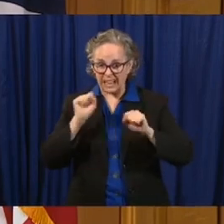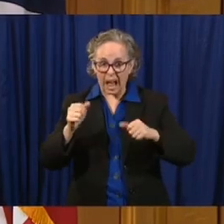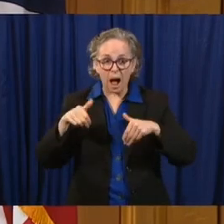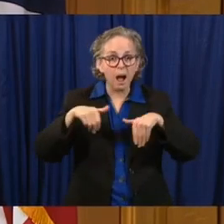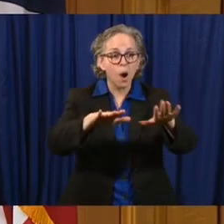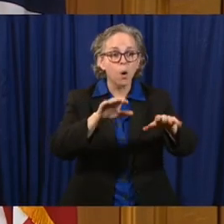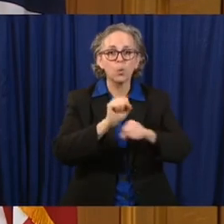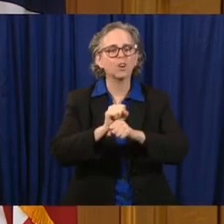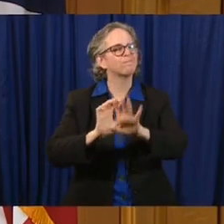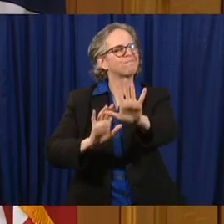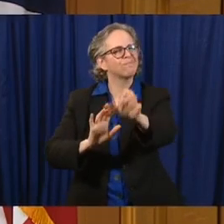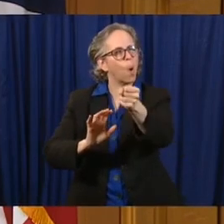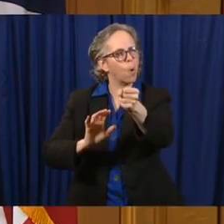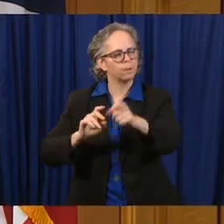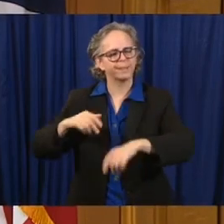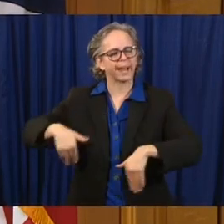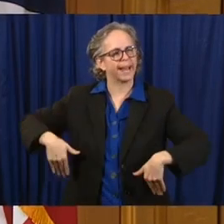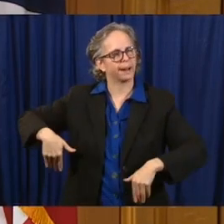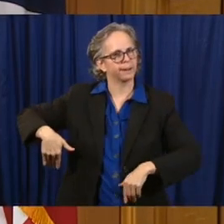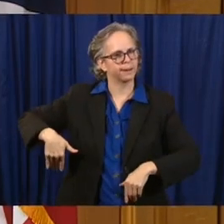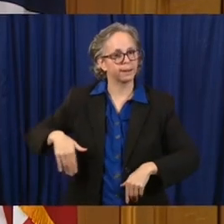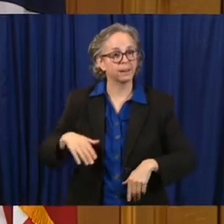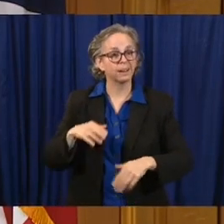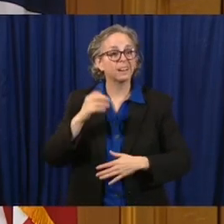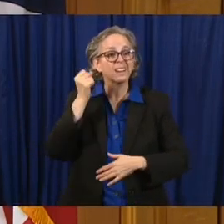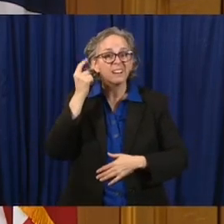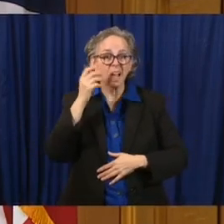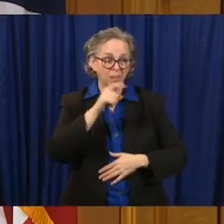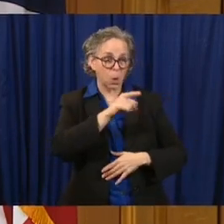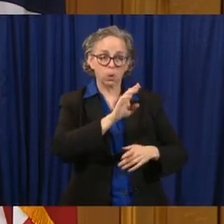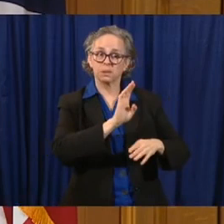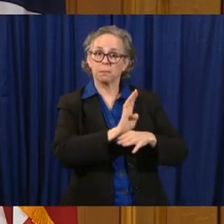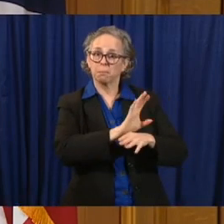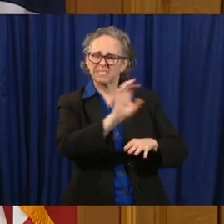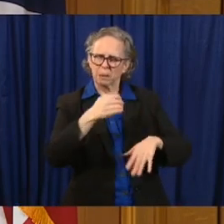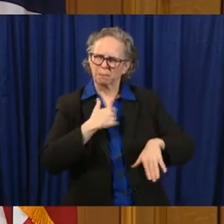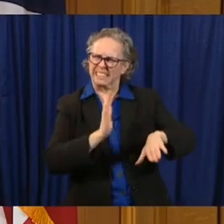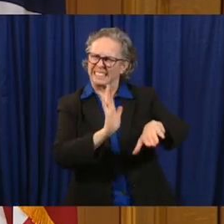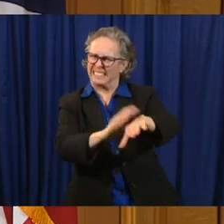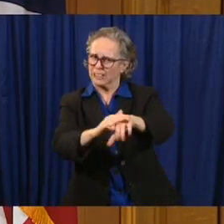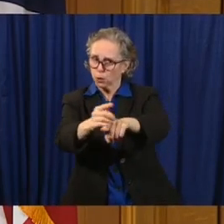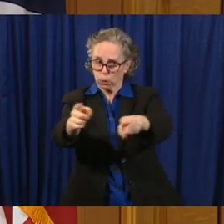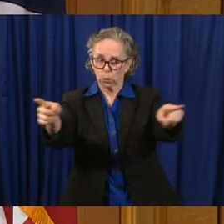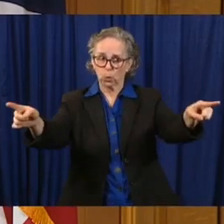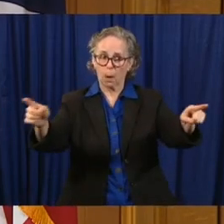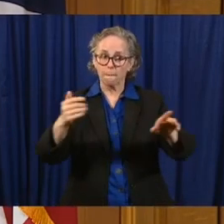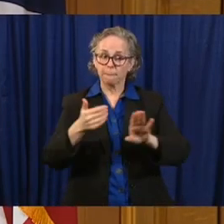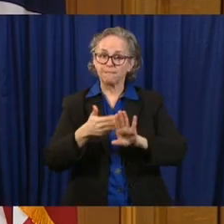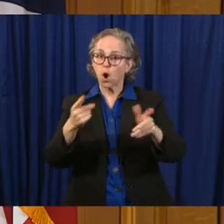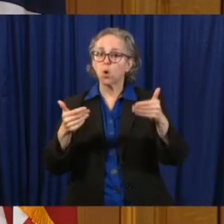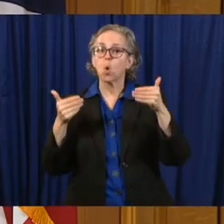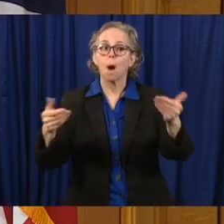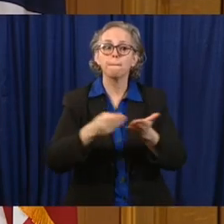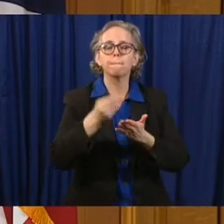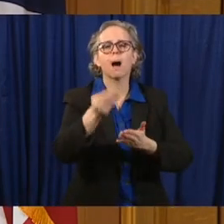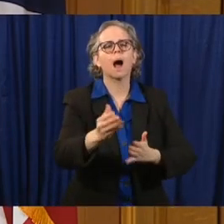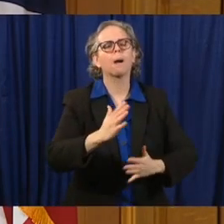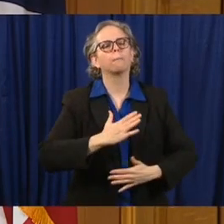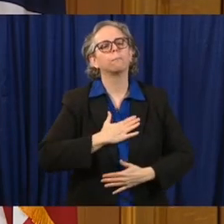are looking at this as an option to make sure what they're purchasing is FDA emergency